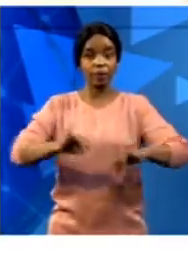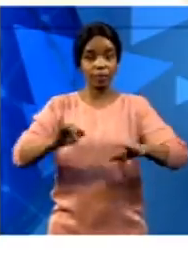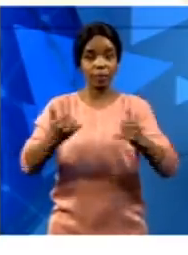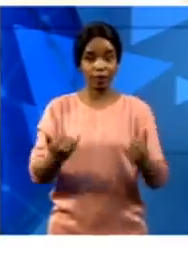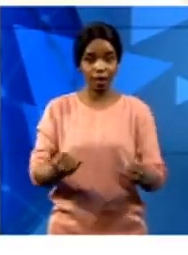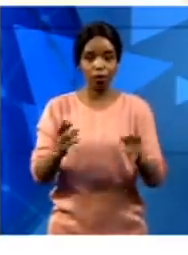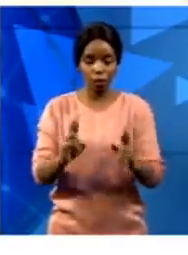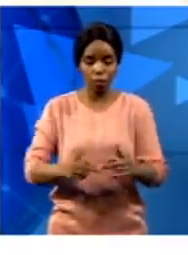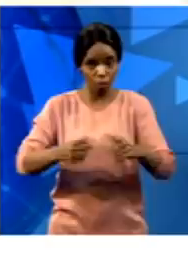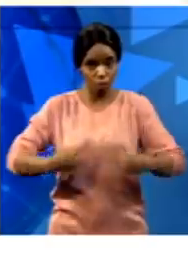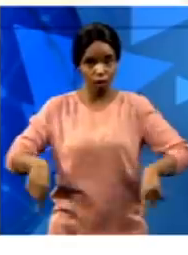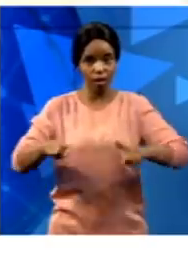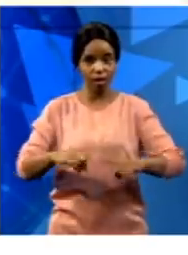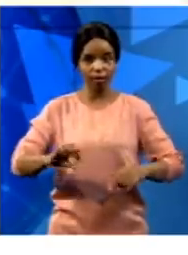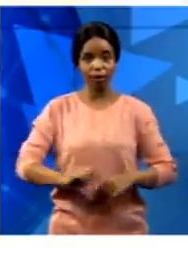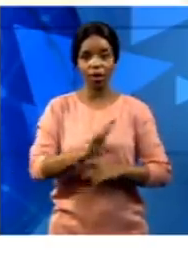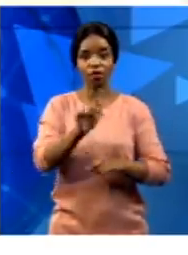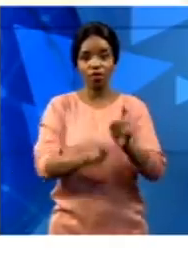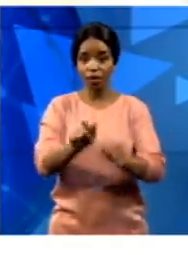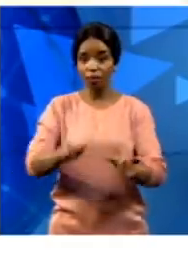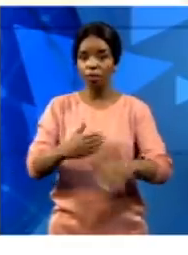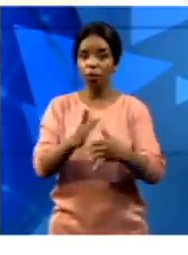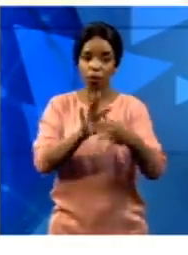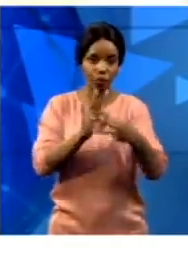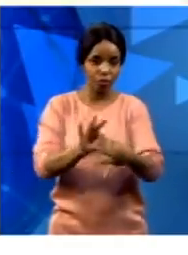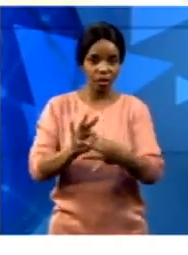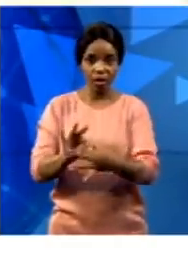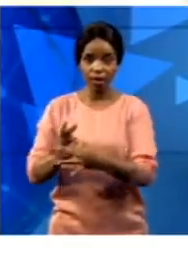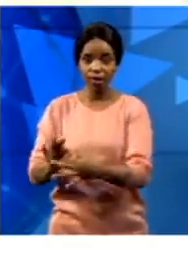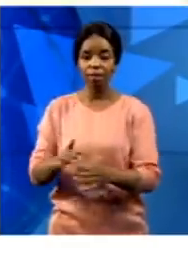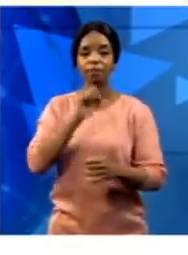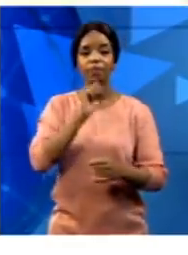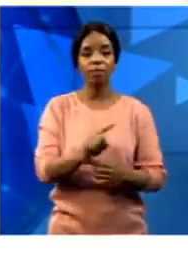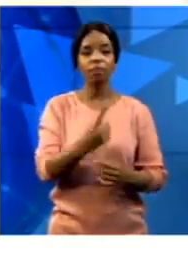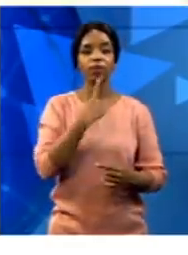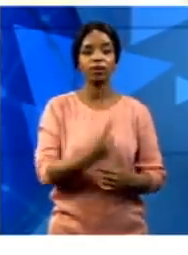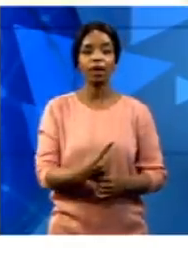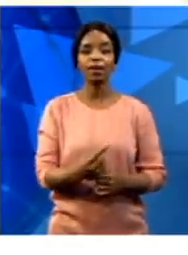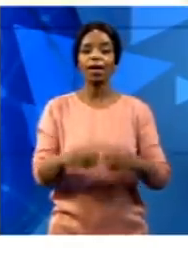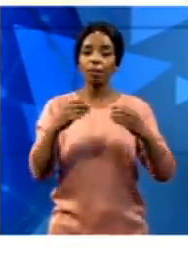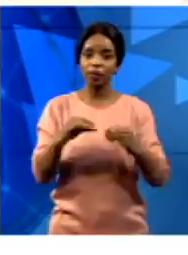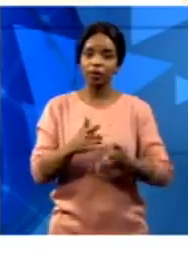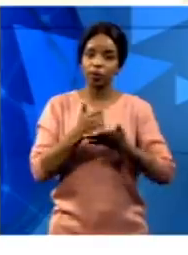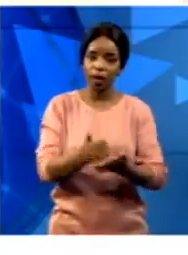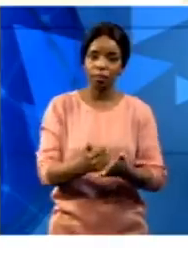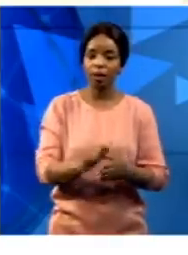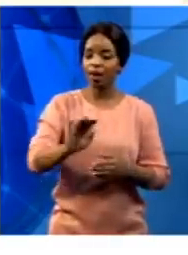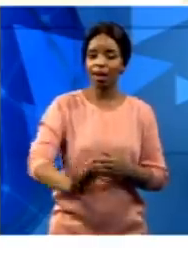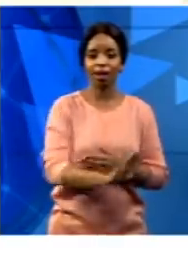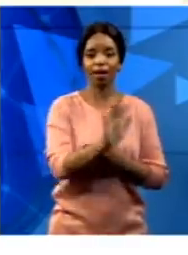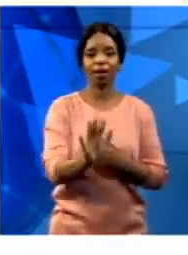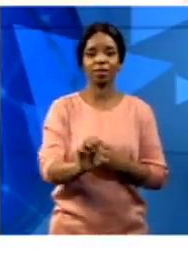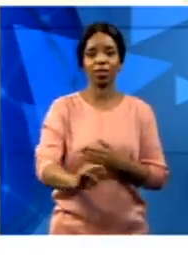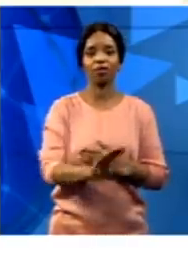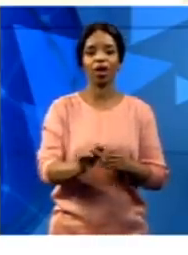as South Africans. And that's why this tool is being built for business right across South Africa. I hope in some